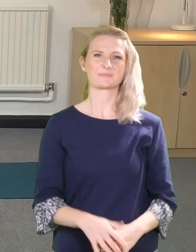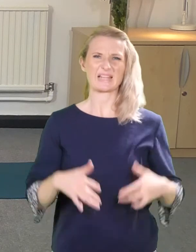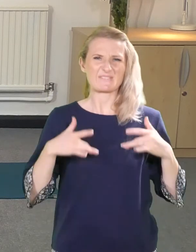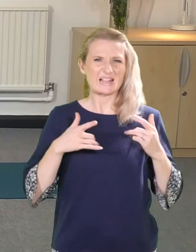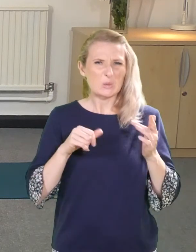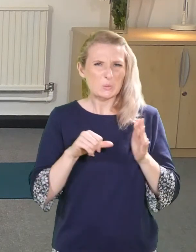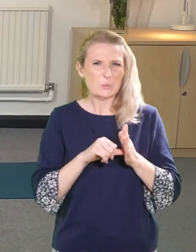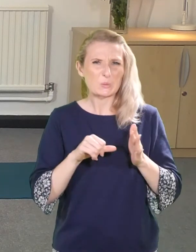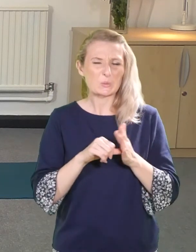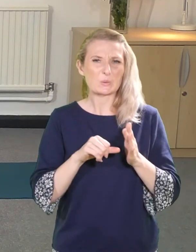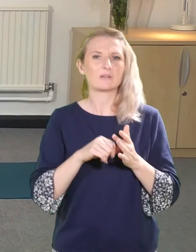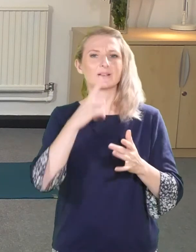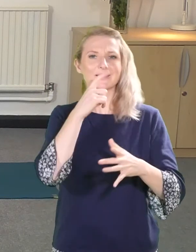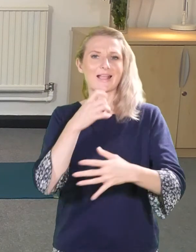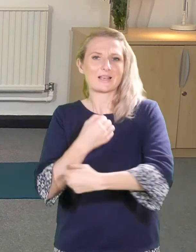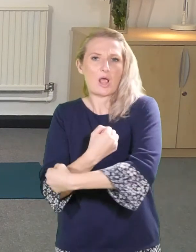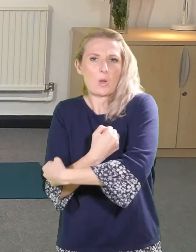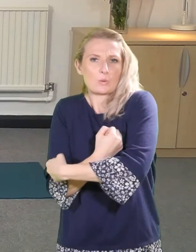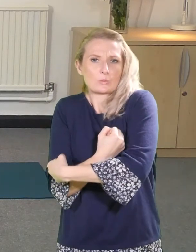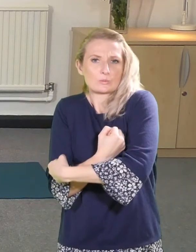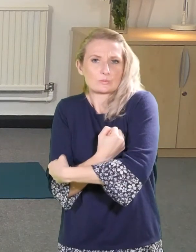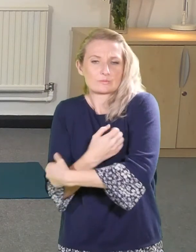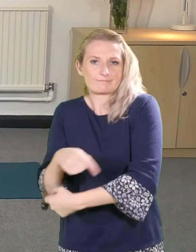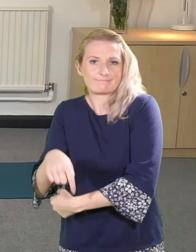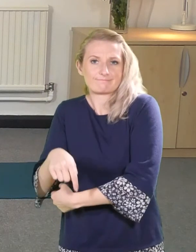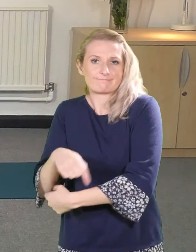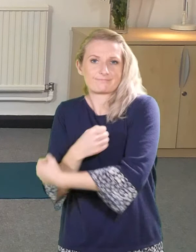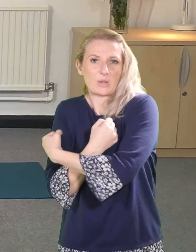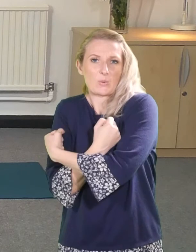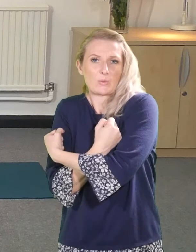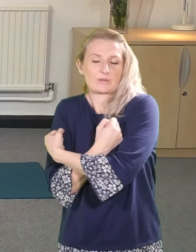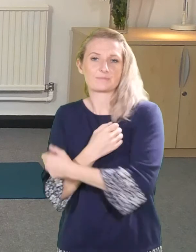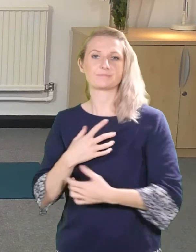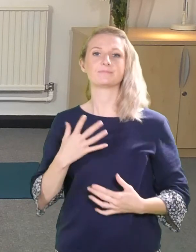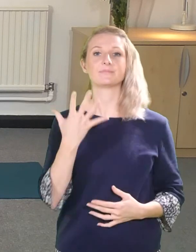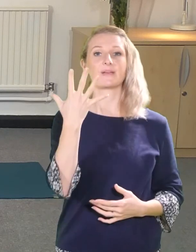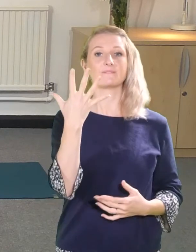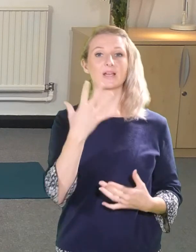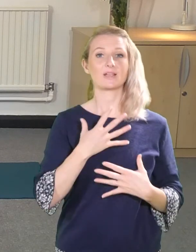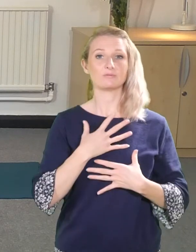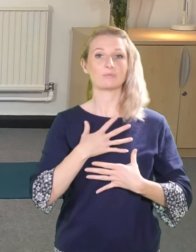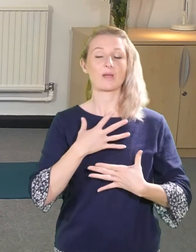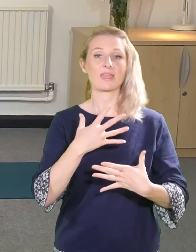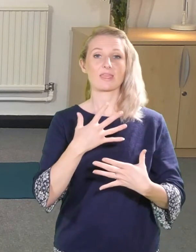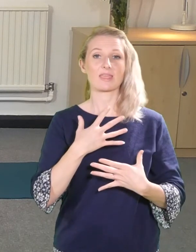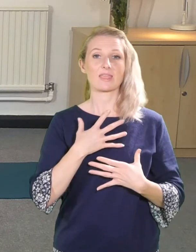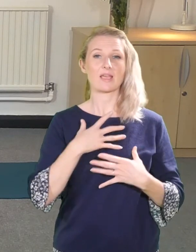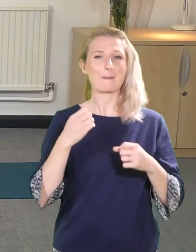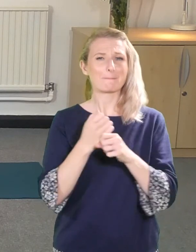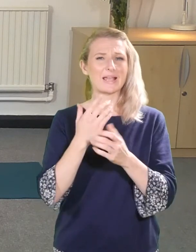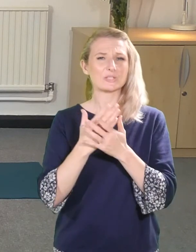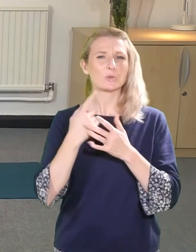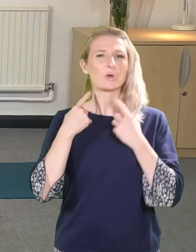for you, then just hug your knee in towards you instead. We'll take 5 breaths here. Make sure your neck